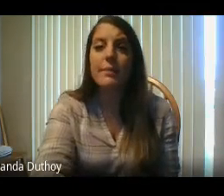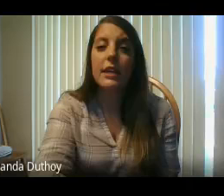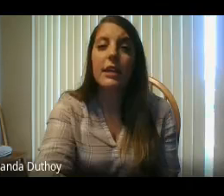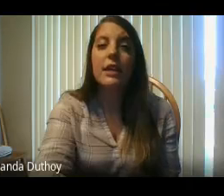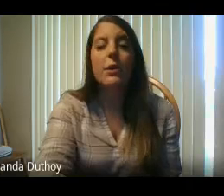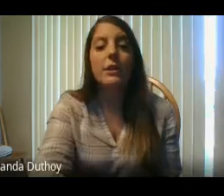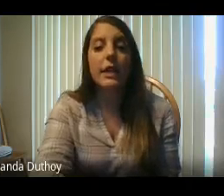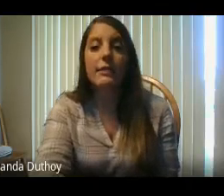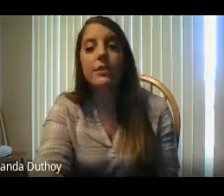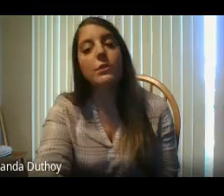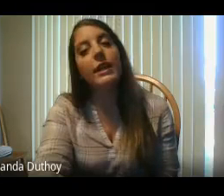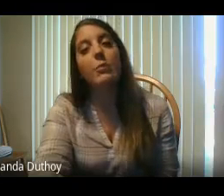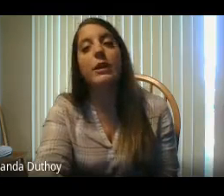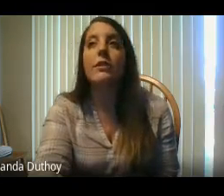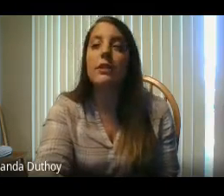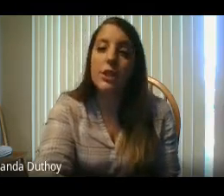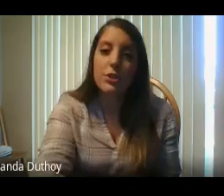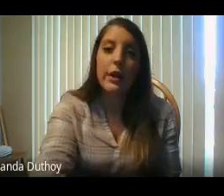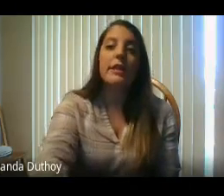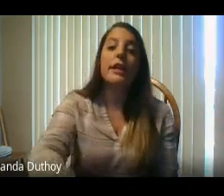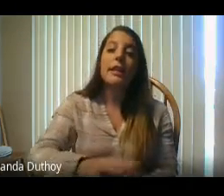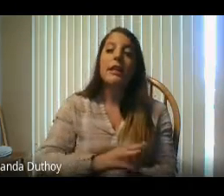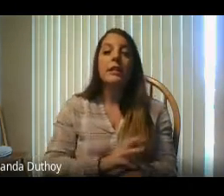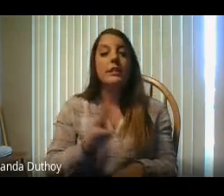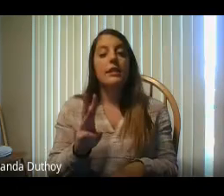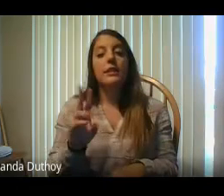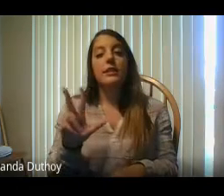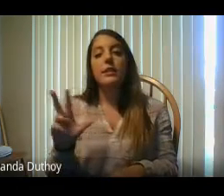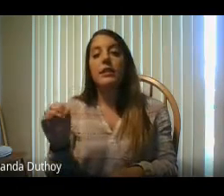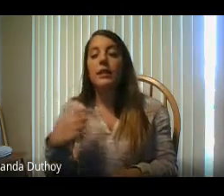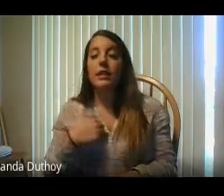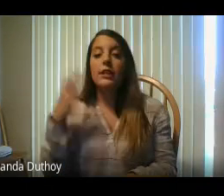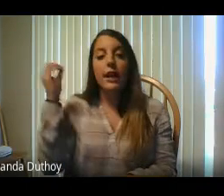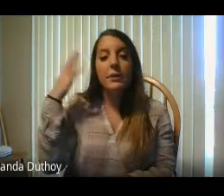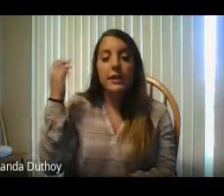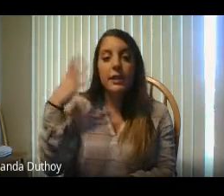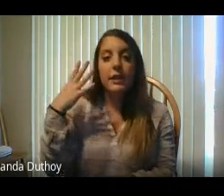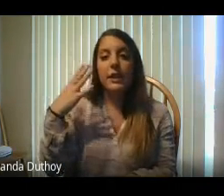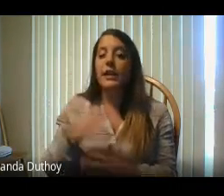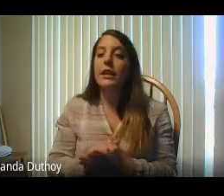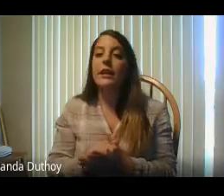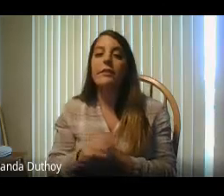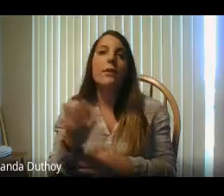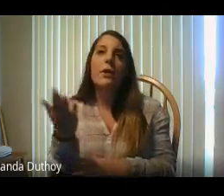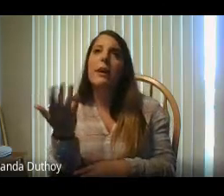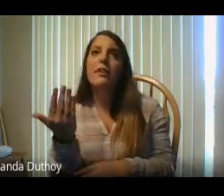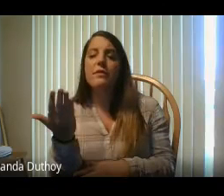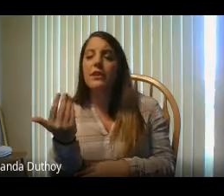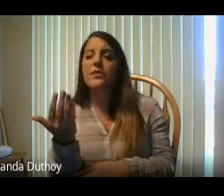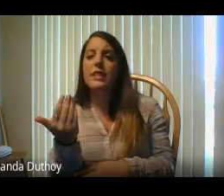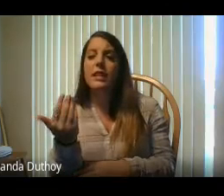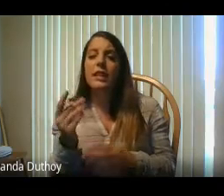long you did something. So what time did you wake up and how long did you do it? 6:30, I showered, and